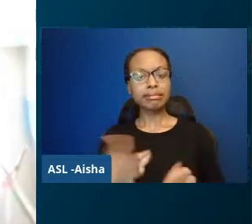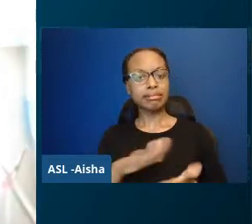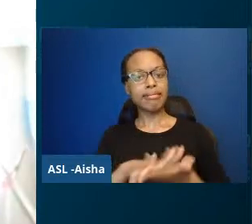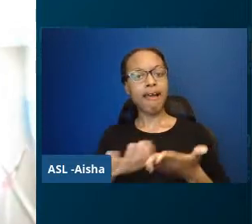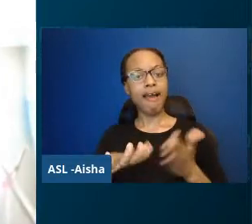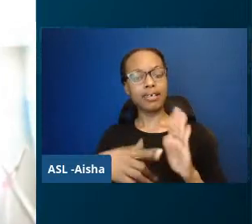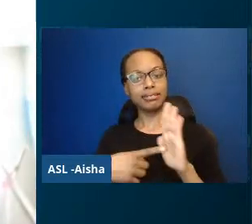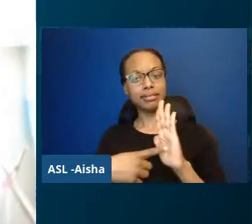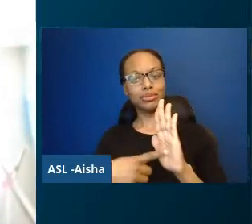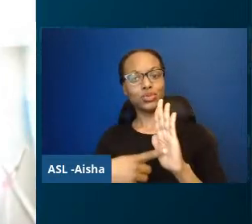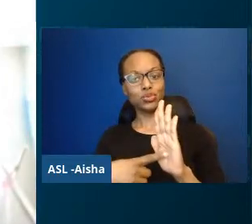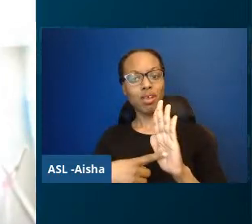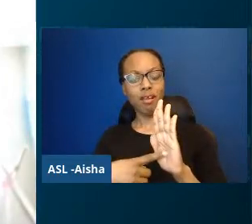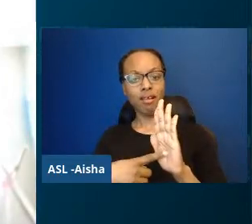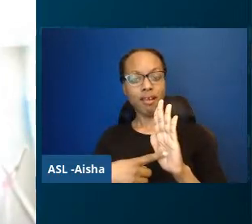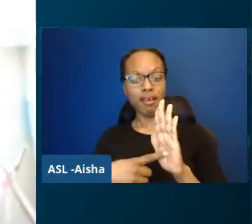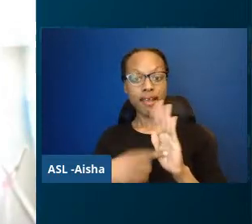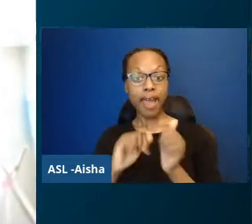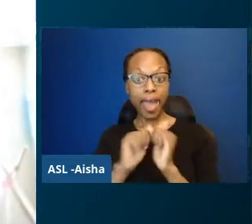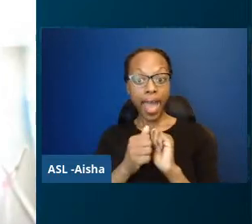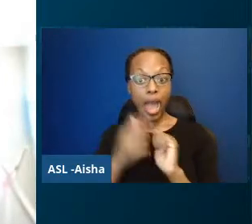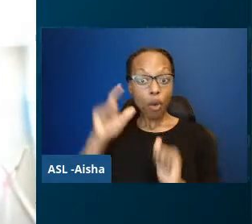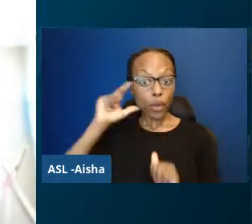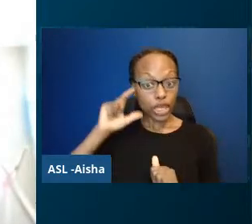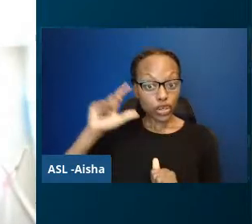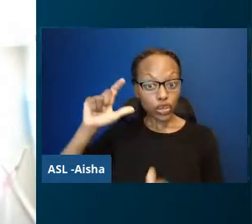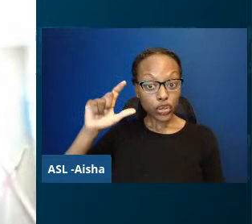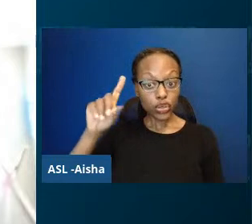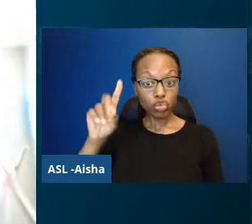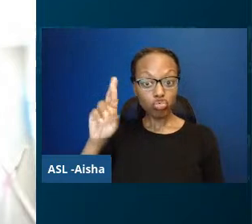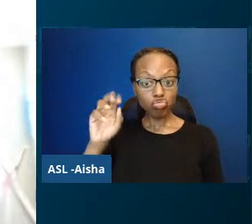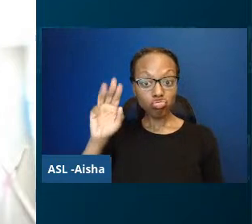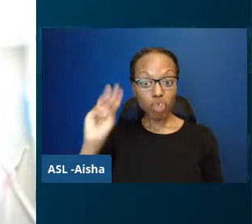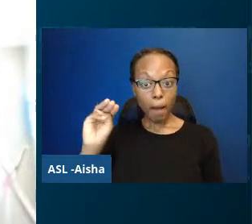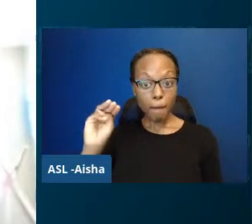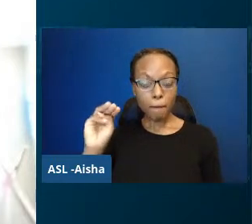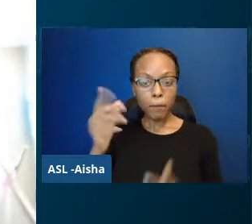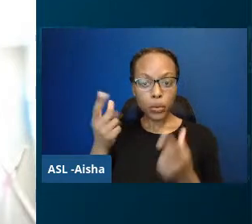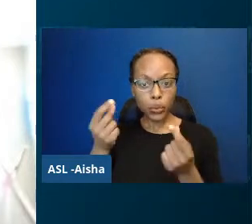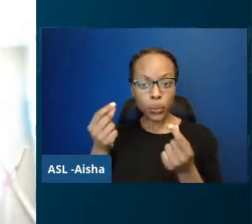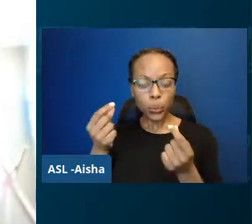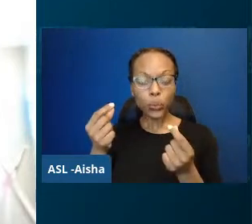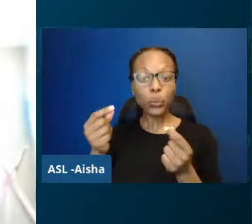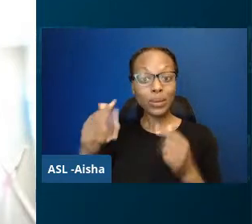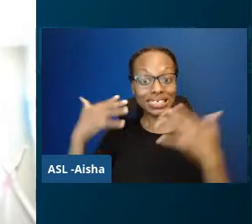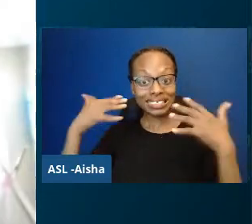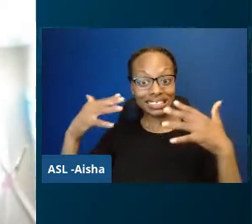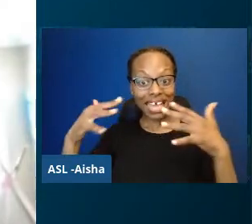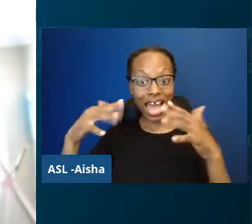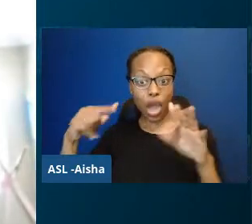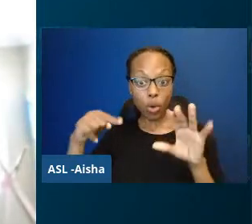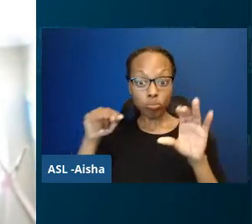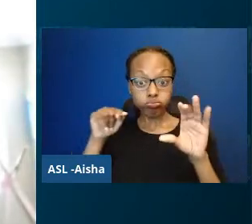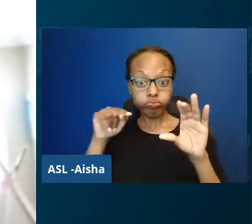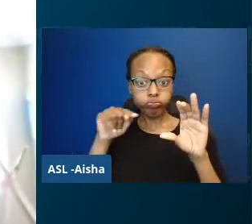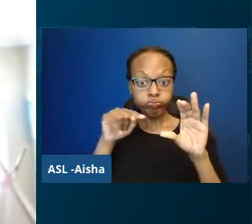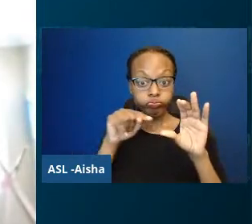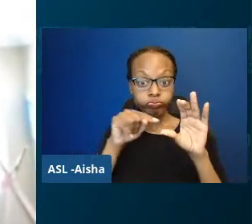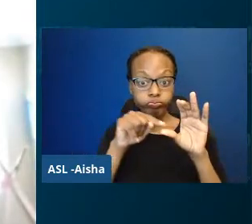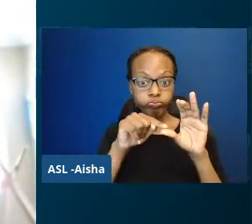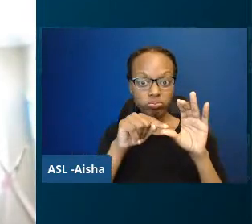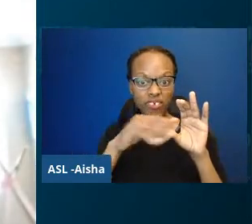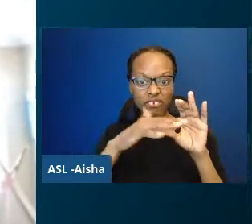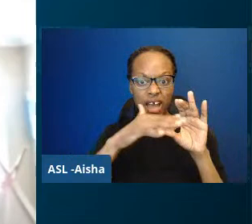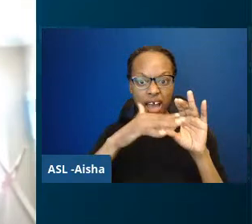of exactly how our eardrum vibrates when sound hits it. All right, so again, just